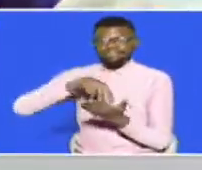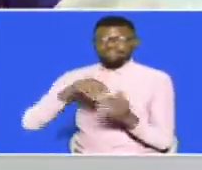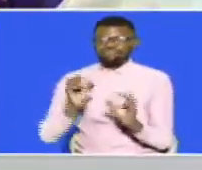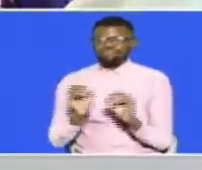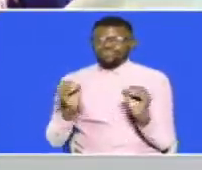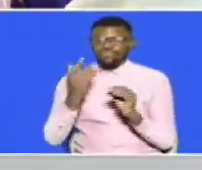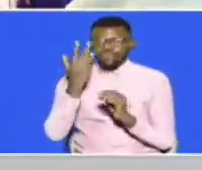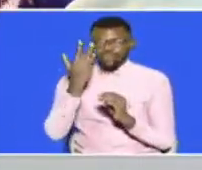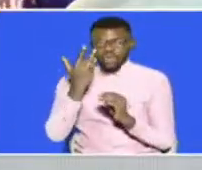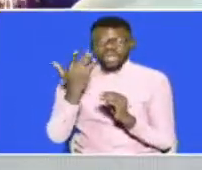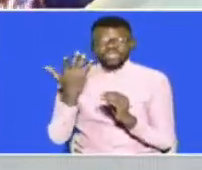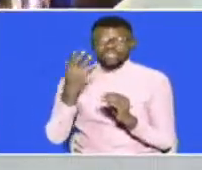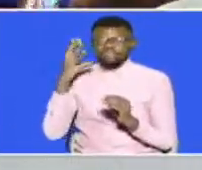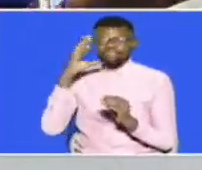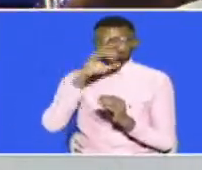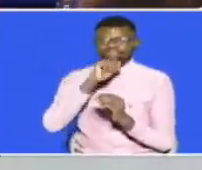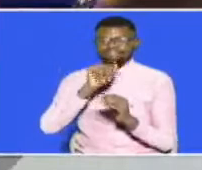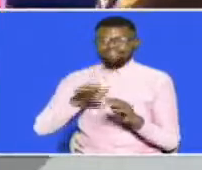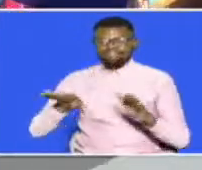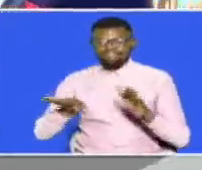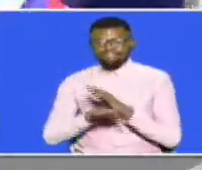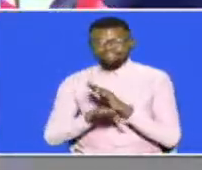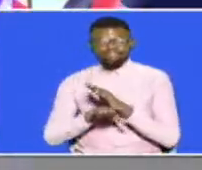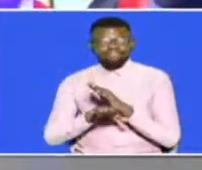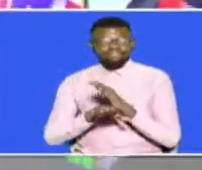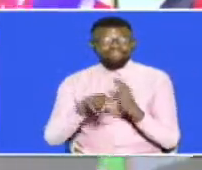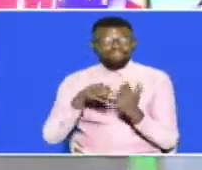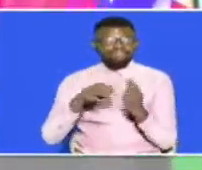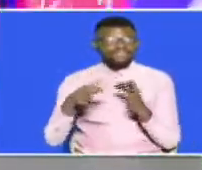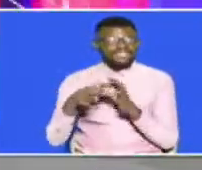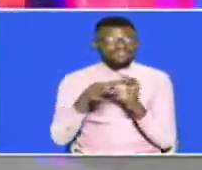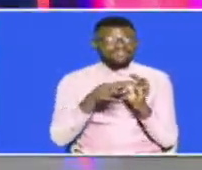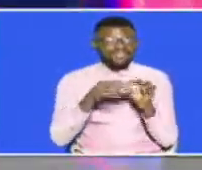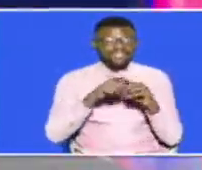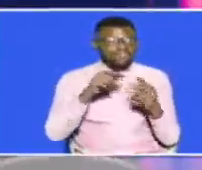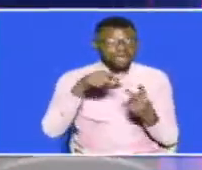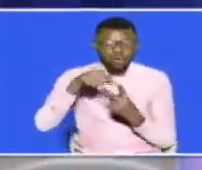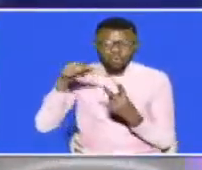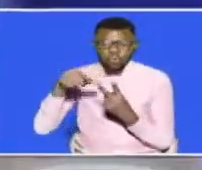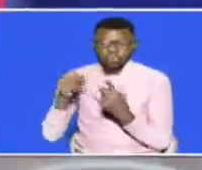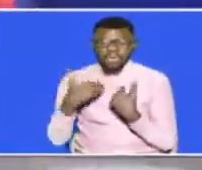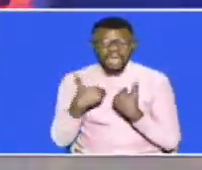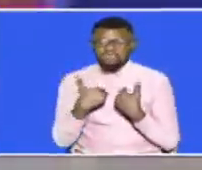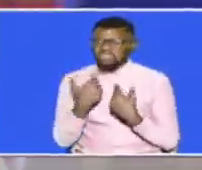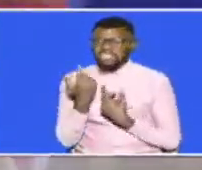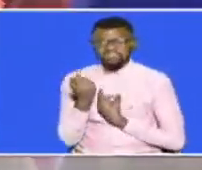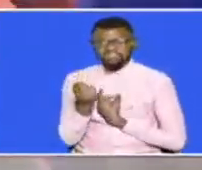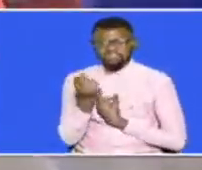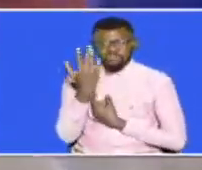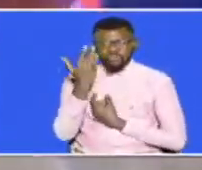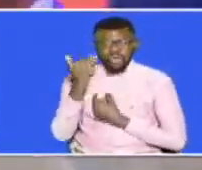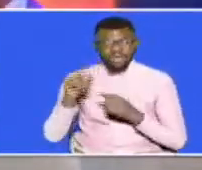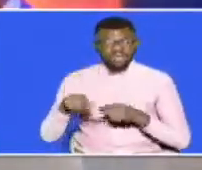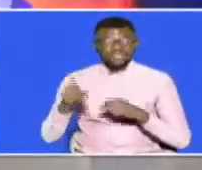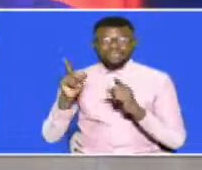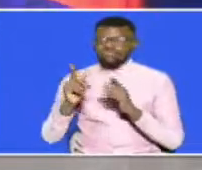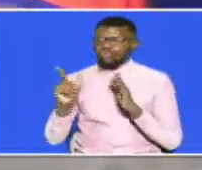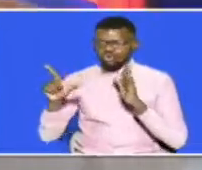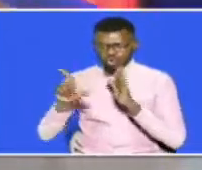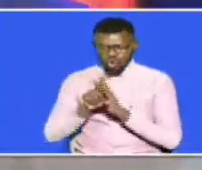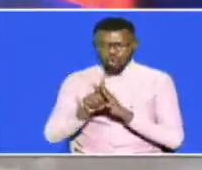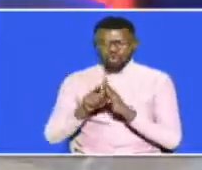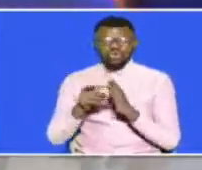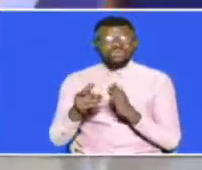the running mate position in Azimio. He is also left with limited options as legally he is in Azimio coalition